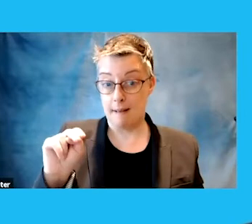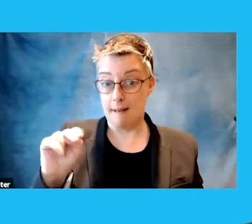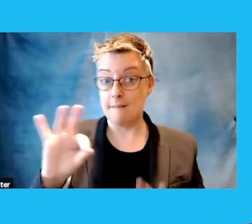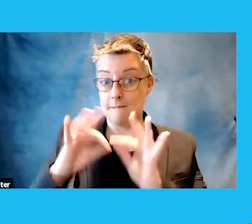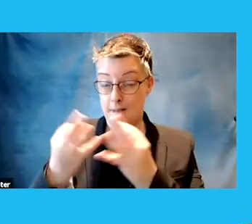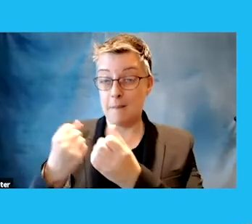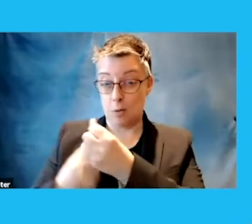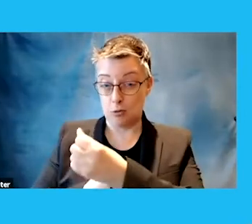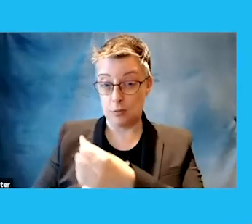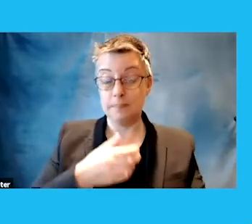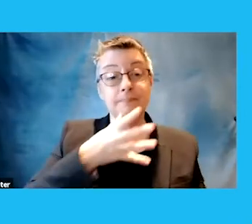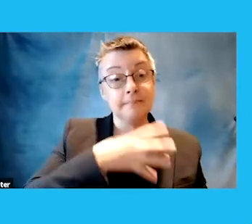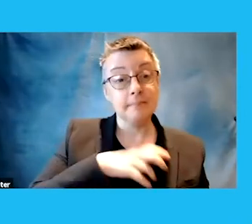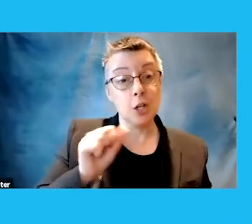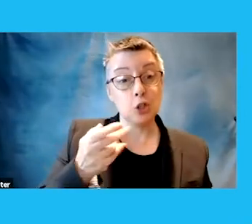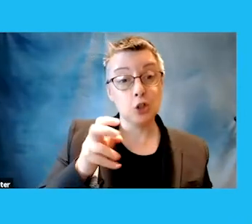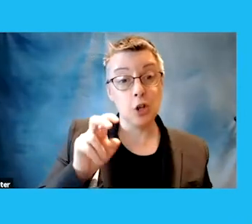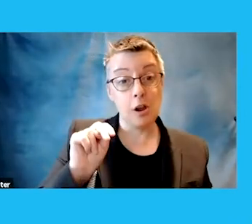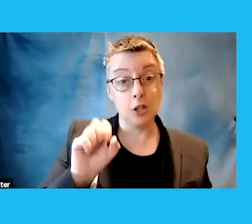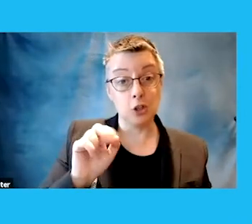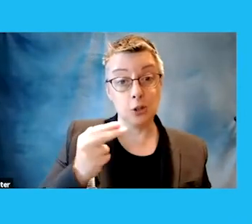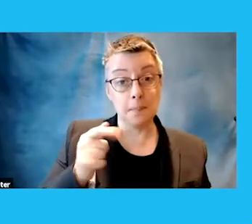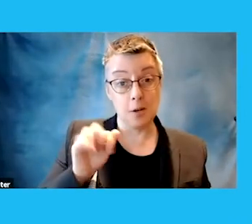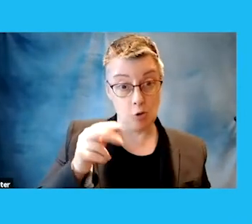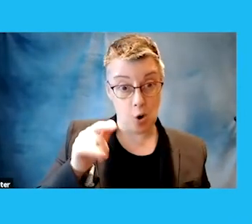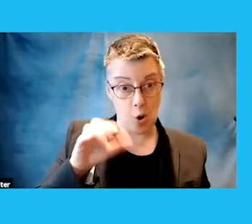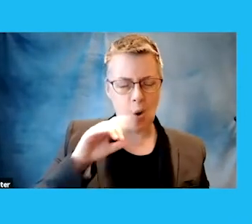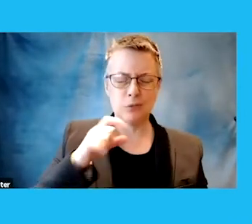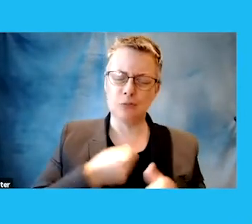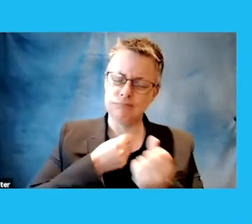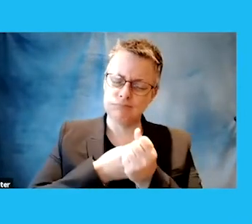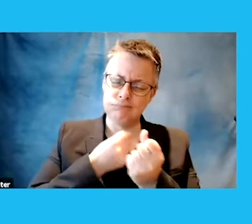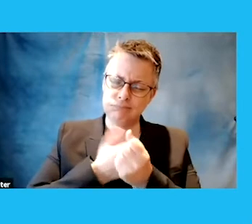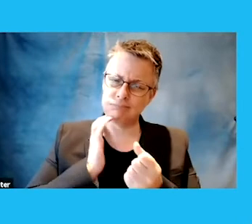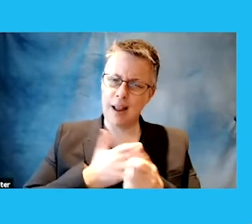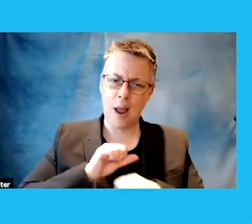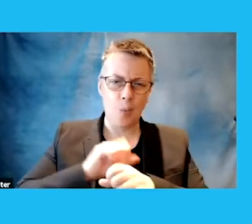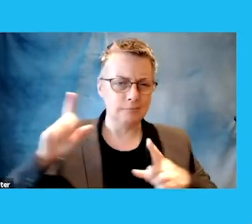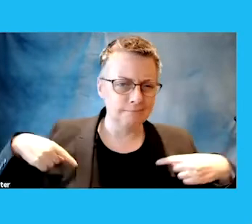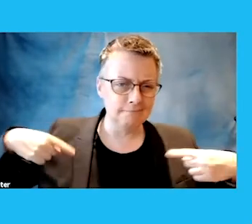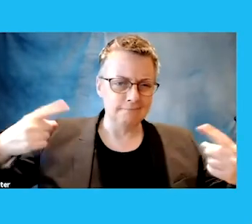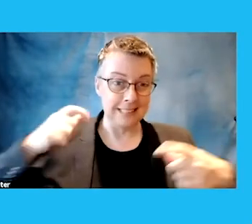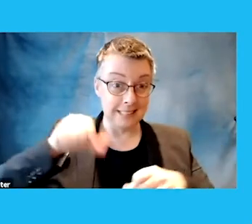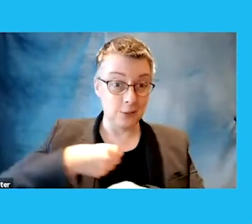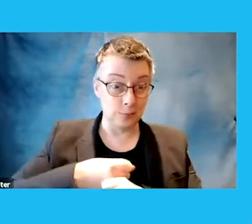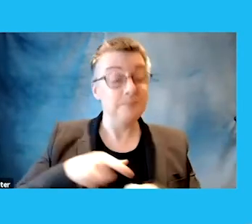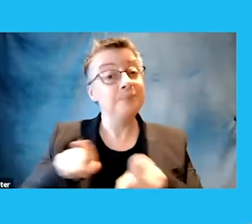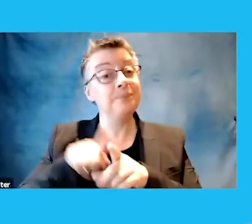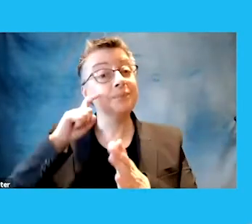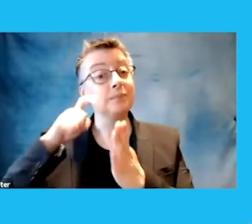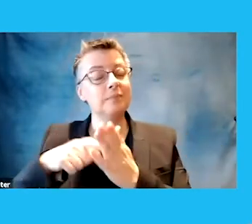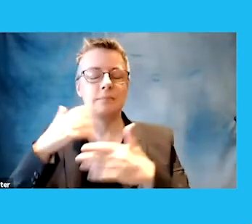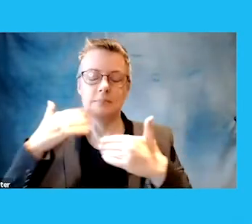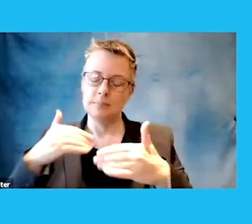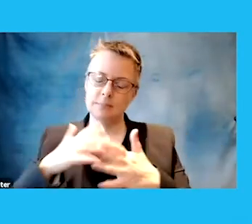Sharon Shapiro has been a true champion of RealAbilities Boston from the very start. We also recognize the generous